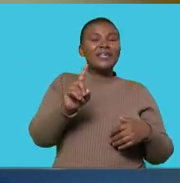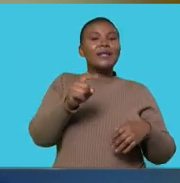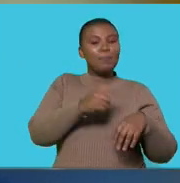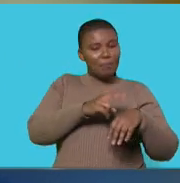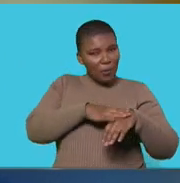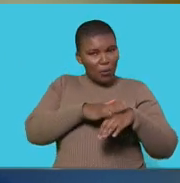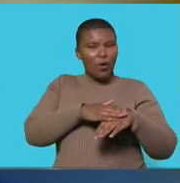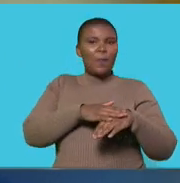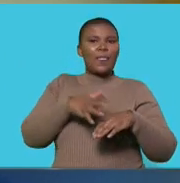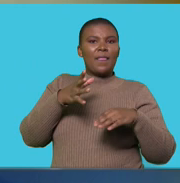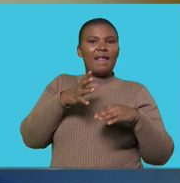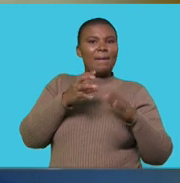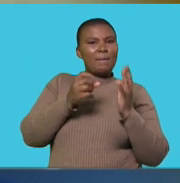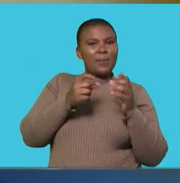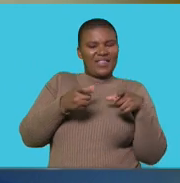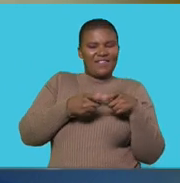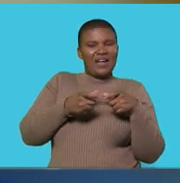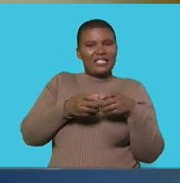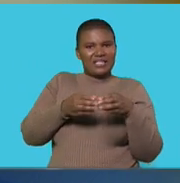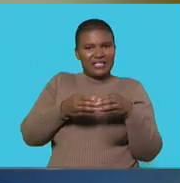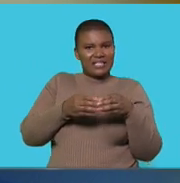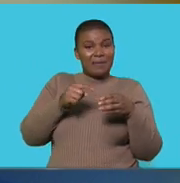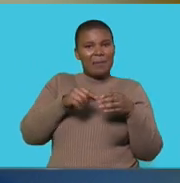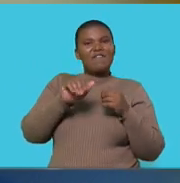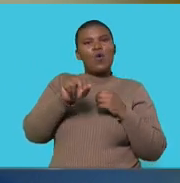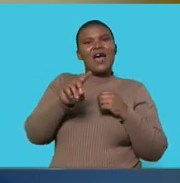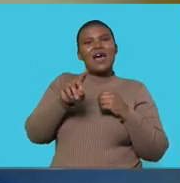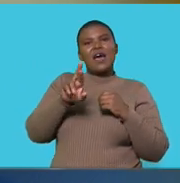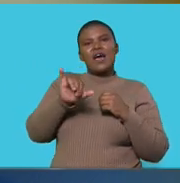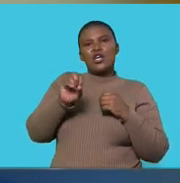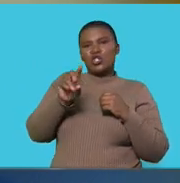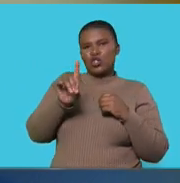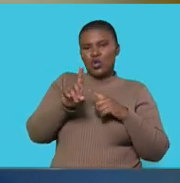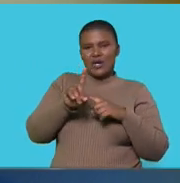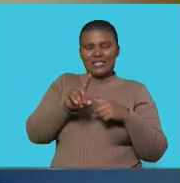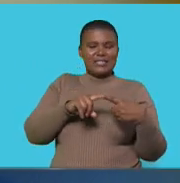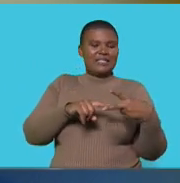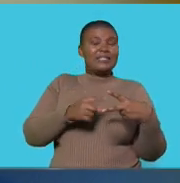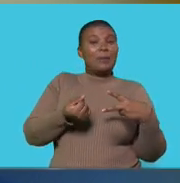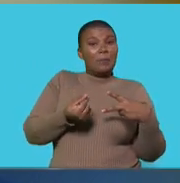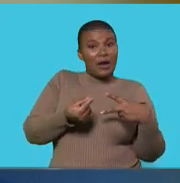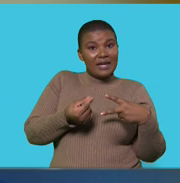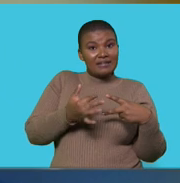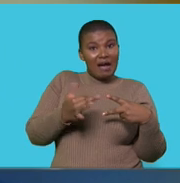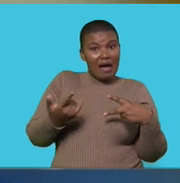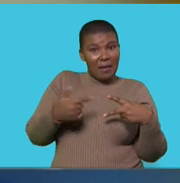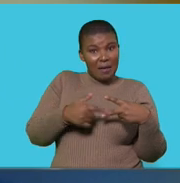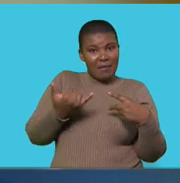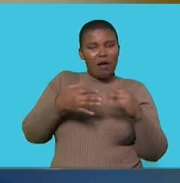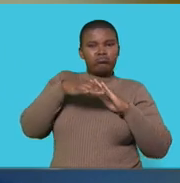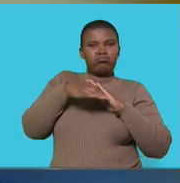these devices that are now Android-based devices. The price points of these devices are coming